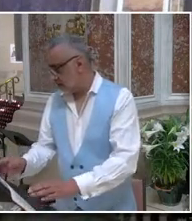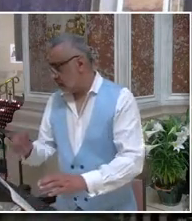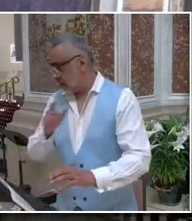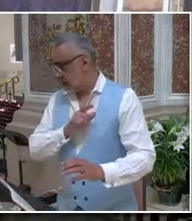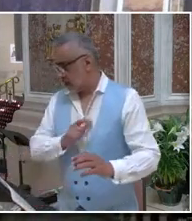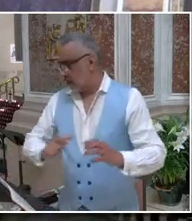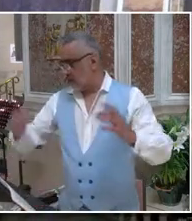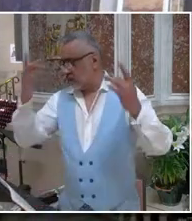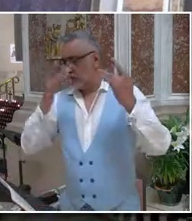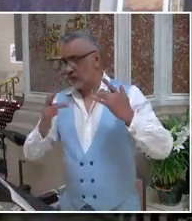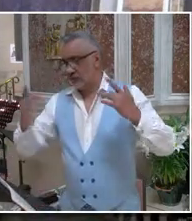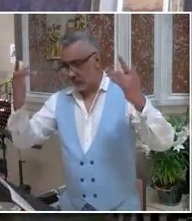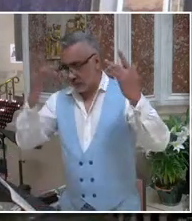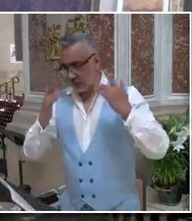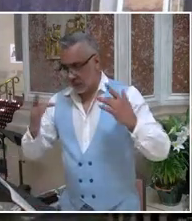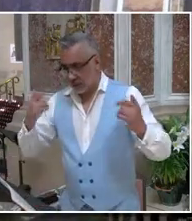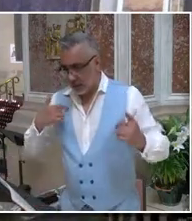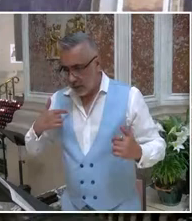eleison.